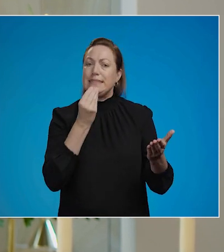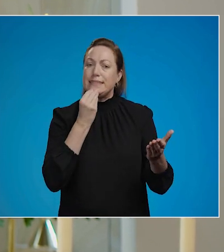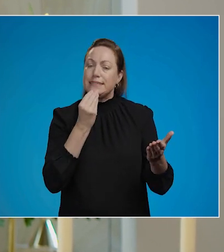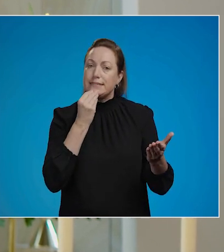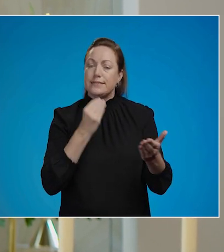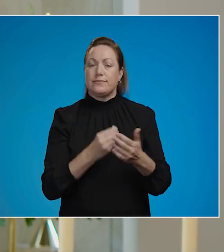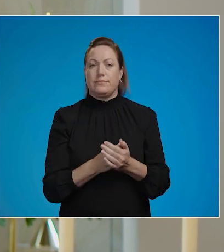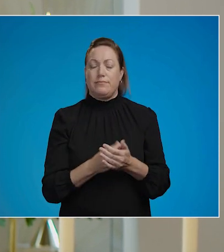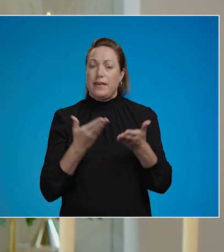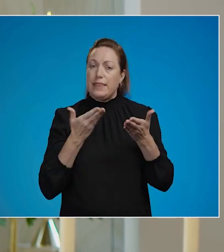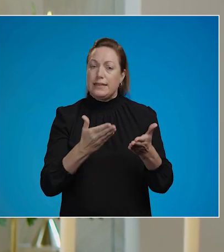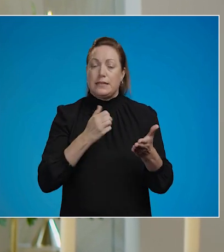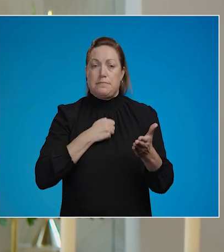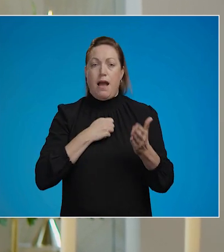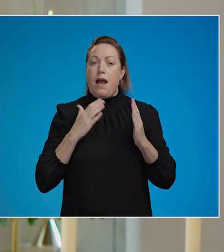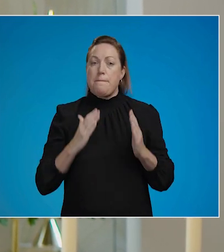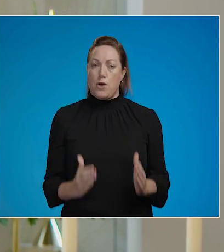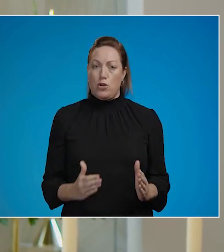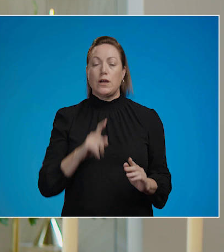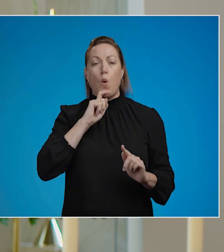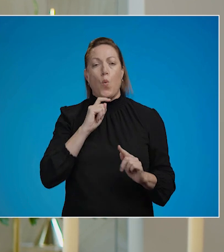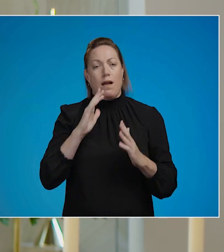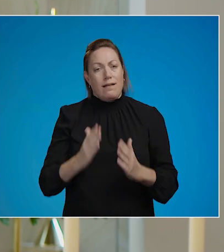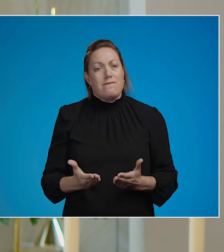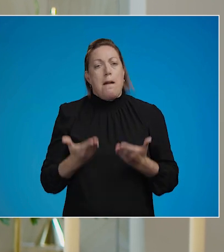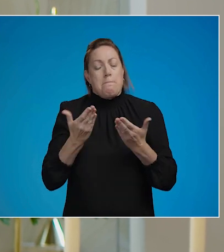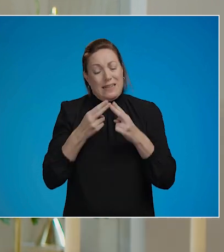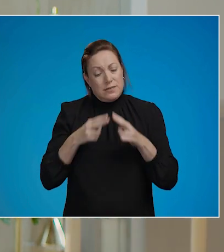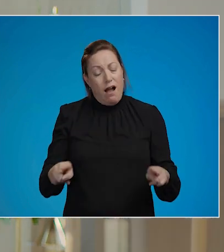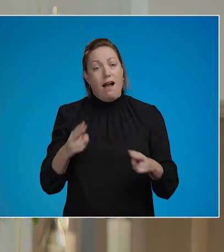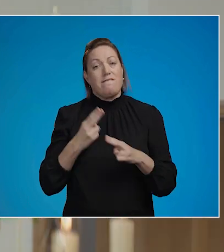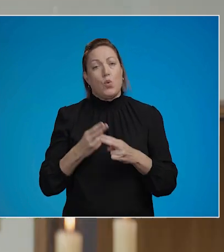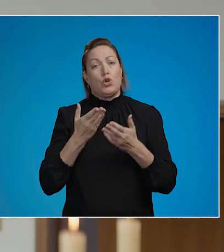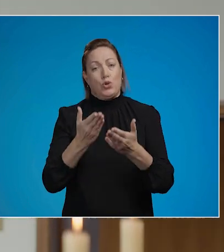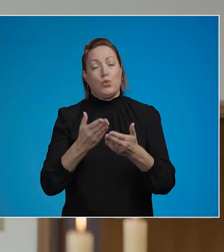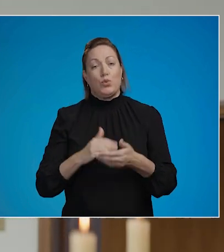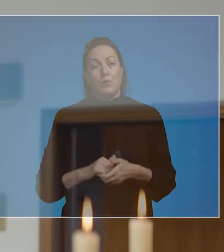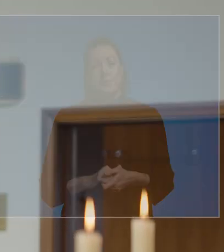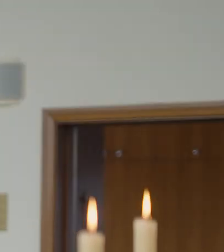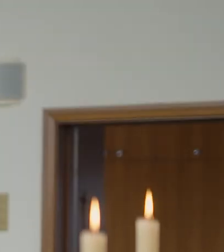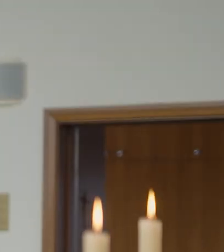it, for this is my body, which will be given up for you."